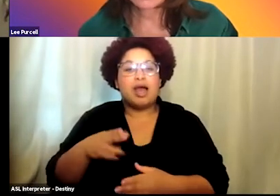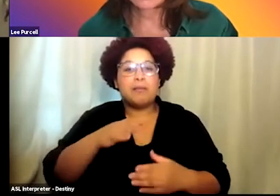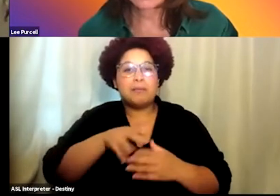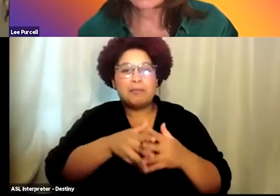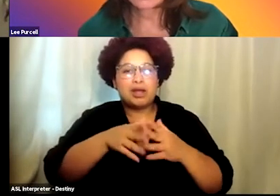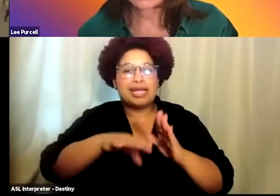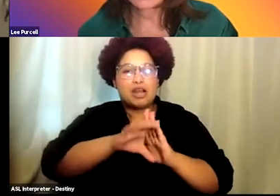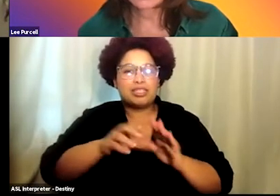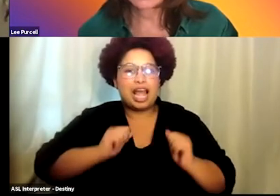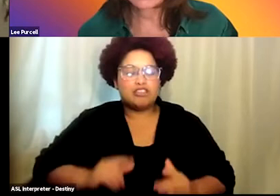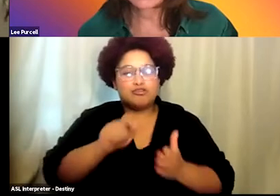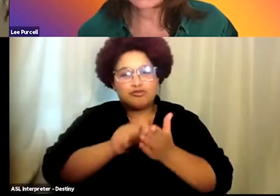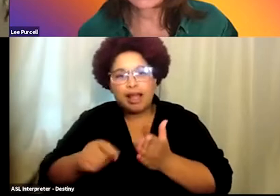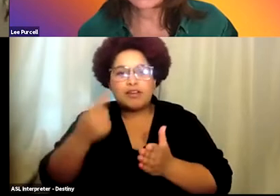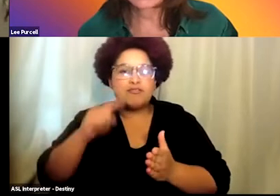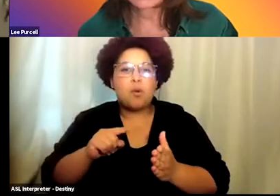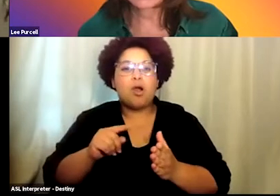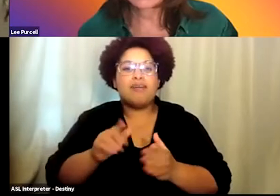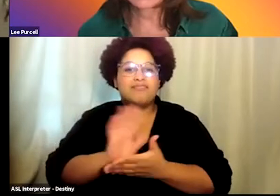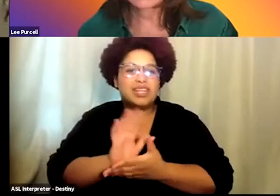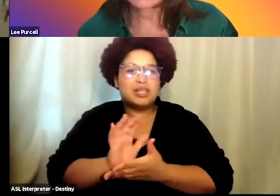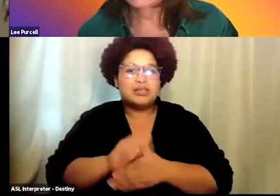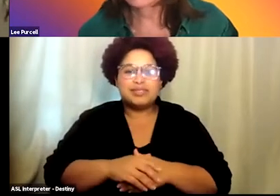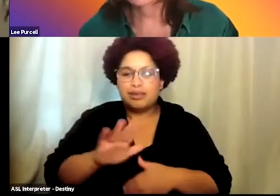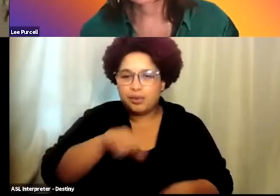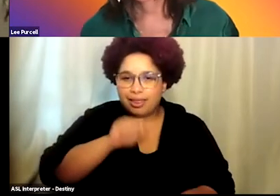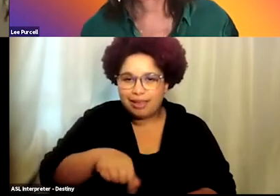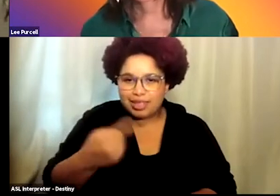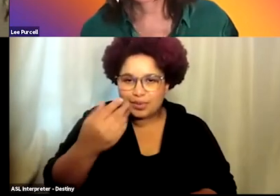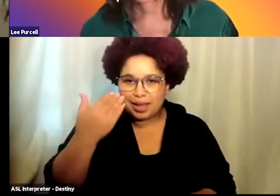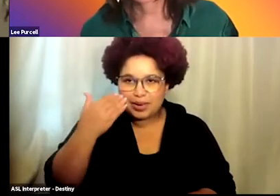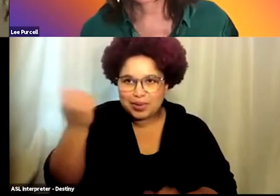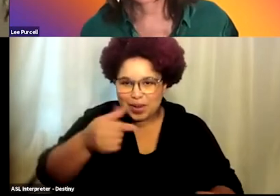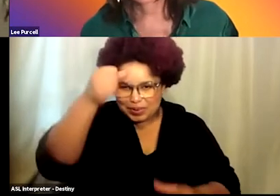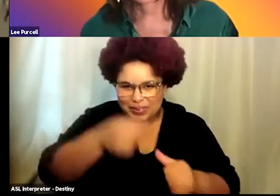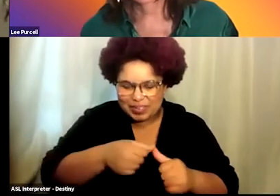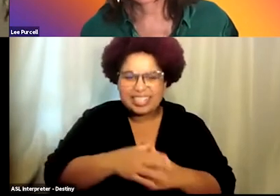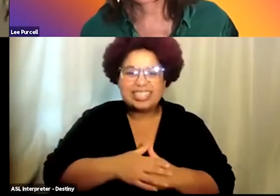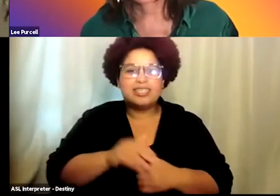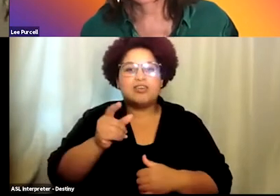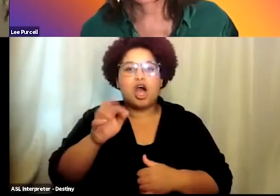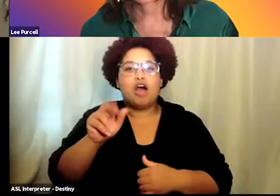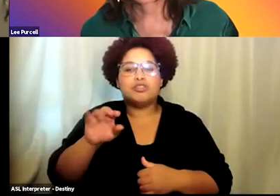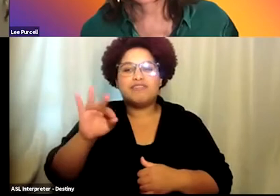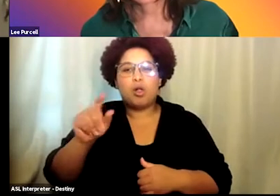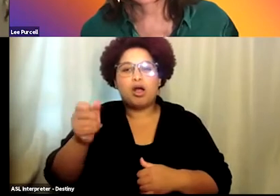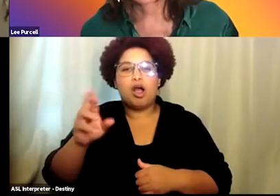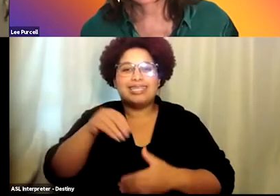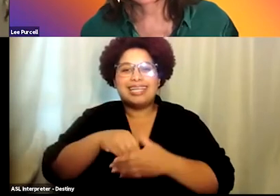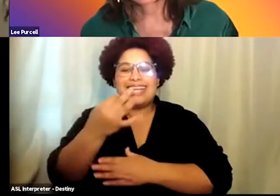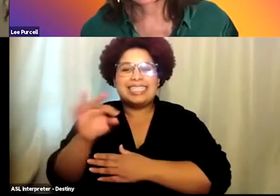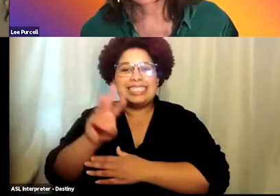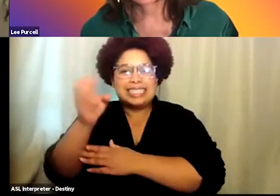artist, and writer known for the film characters of, oh, you're going to love this one. I know you all remember this. Audrey Fulquard in the